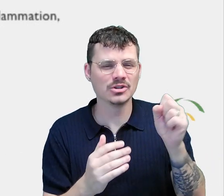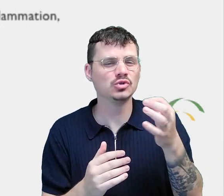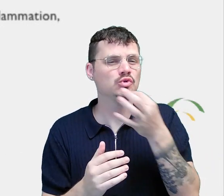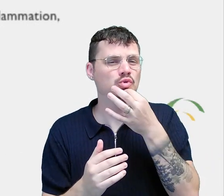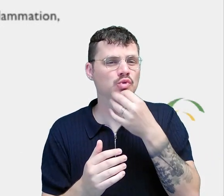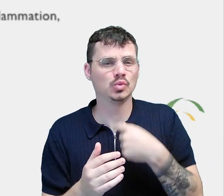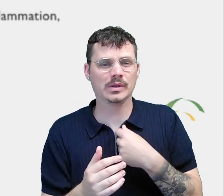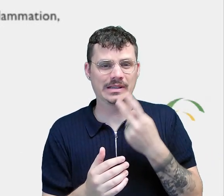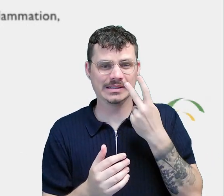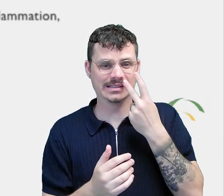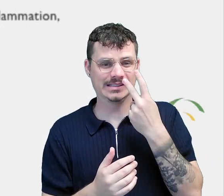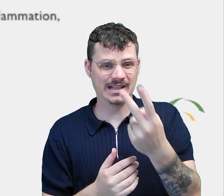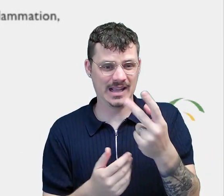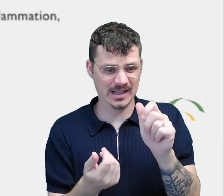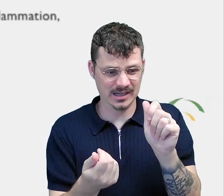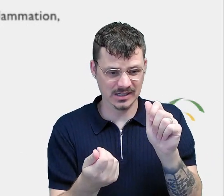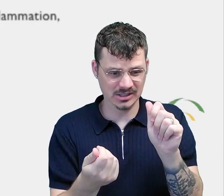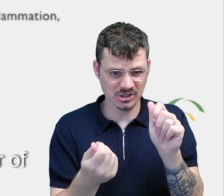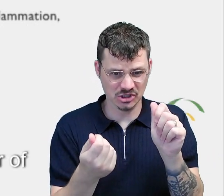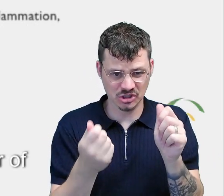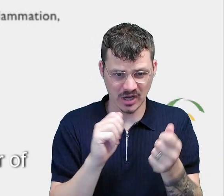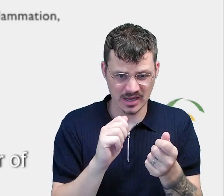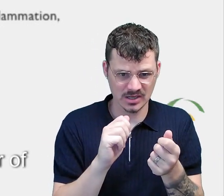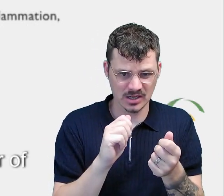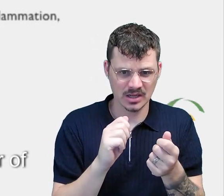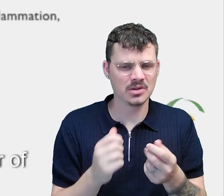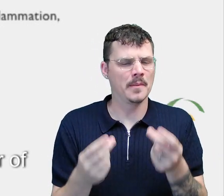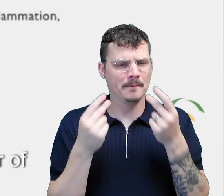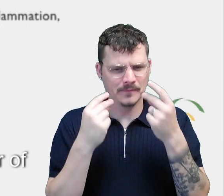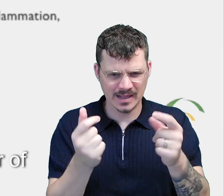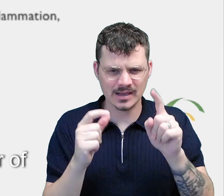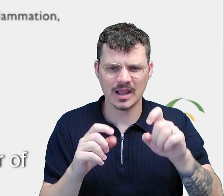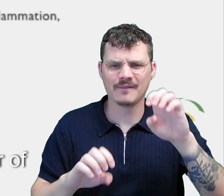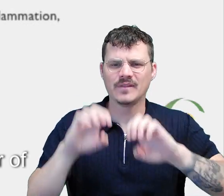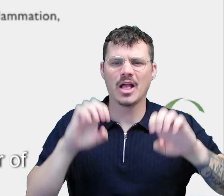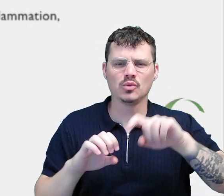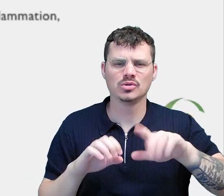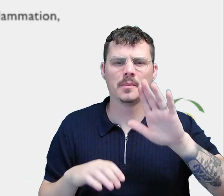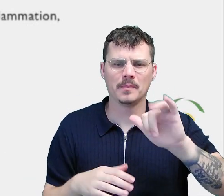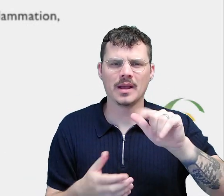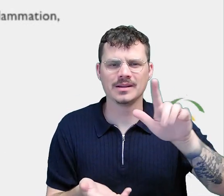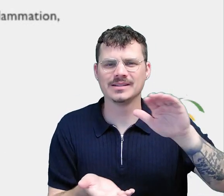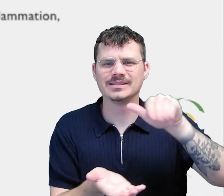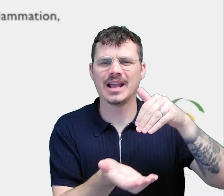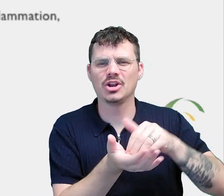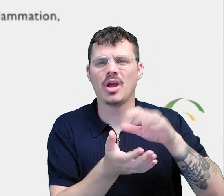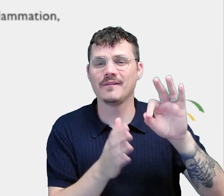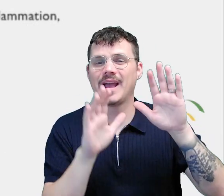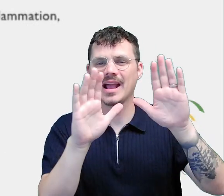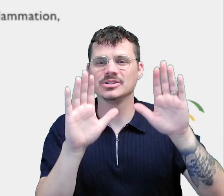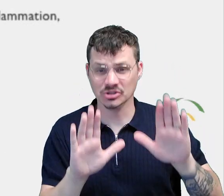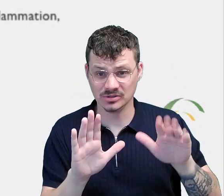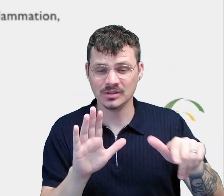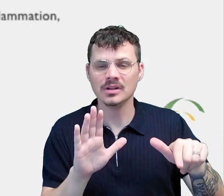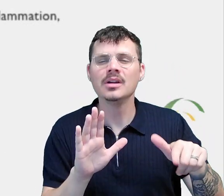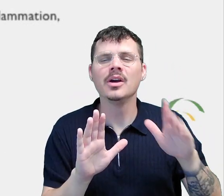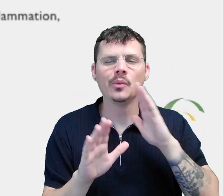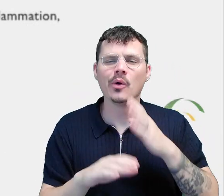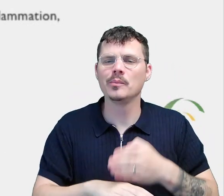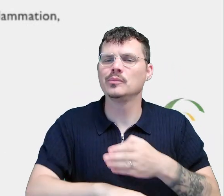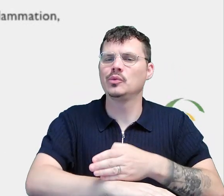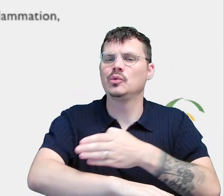see a change, an immediate evaluation by a center of excellence improves